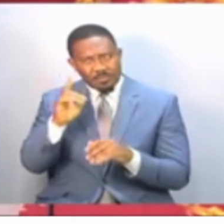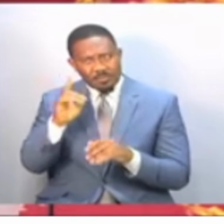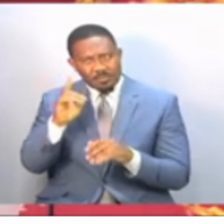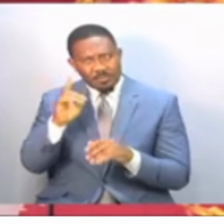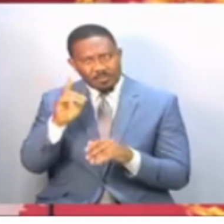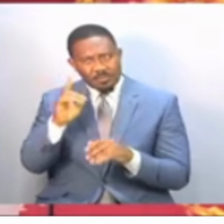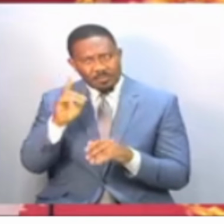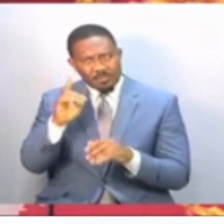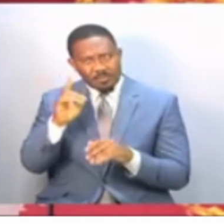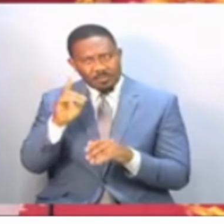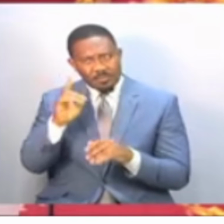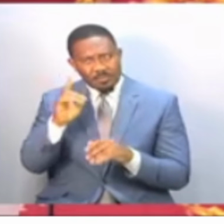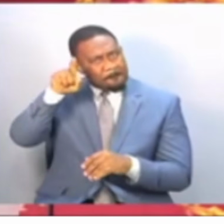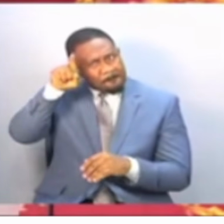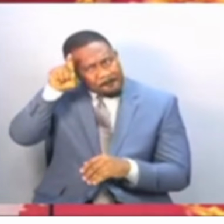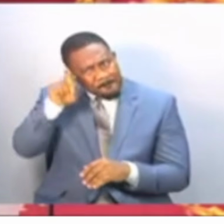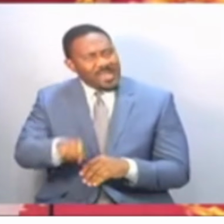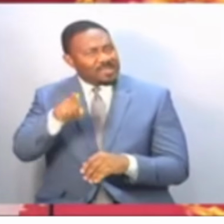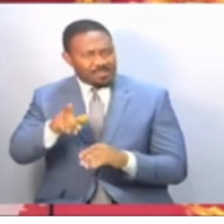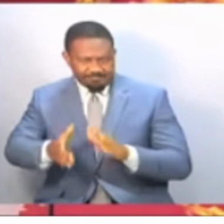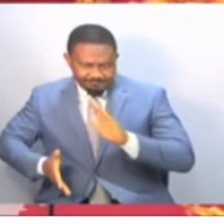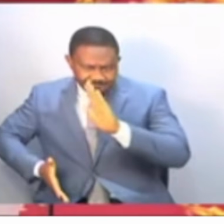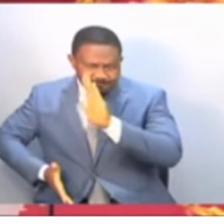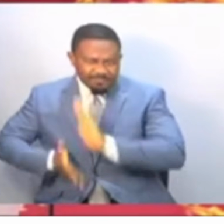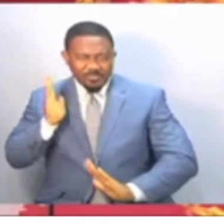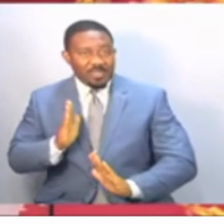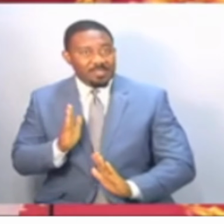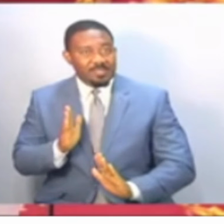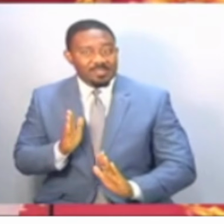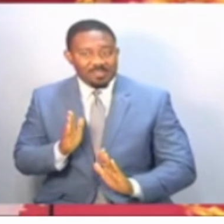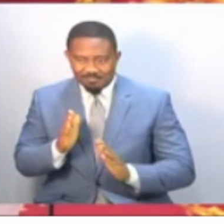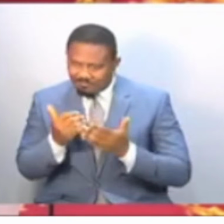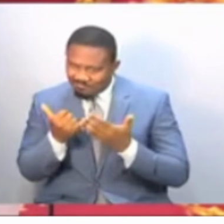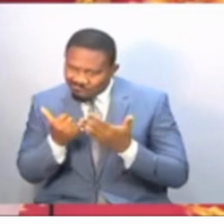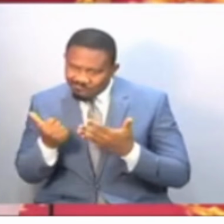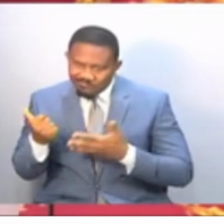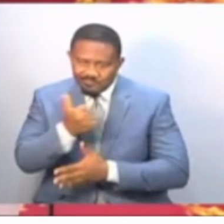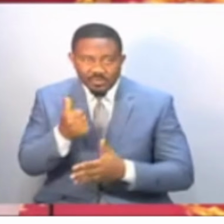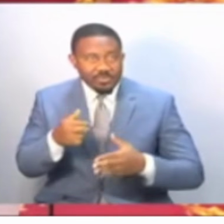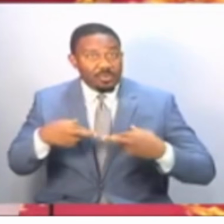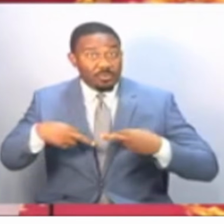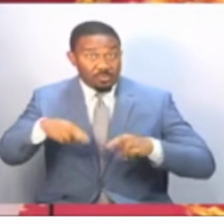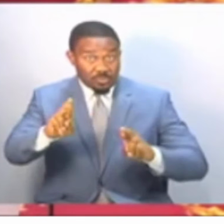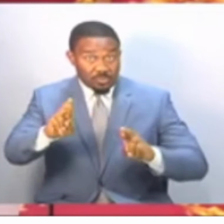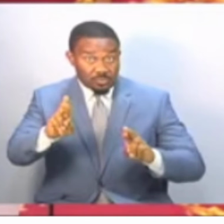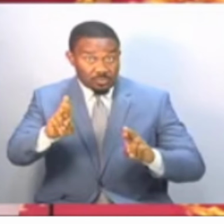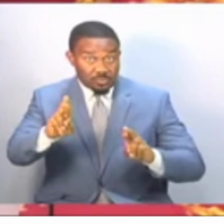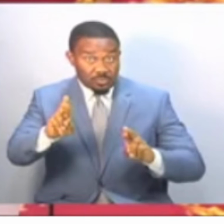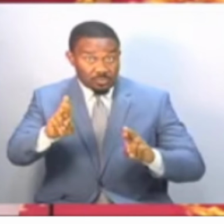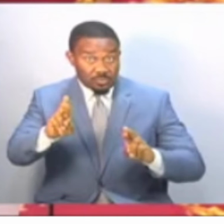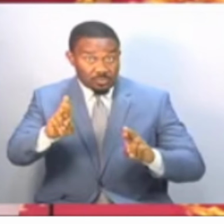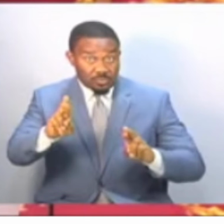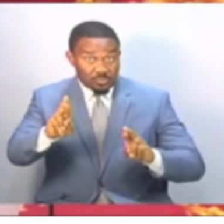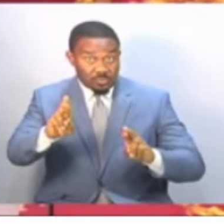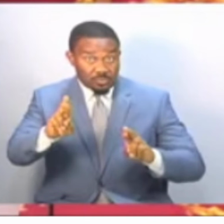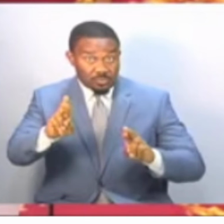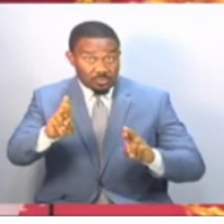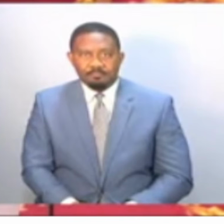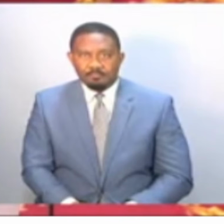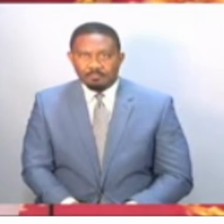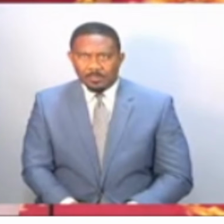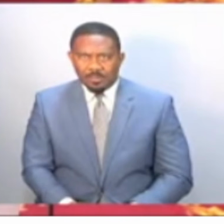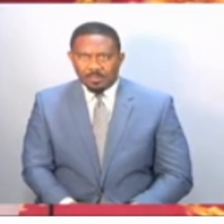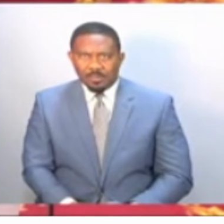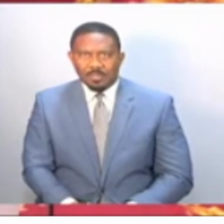take urgent and immediate steps to improve the country's road network. This has been